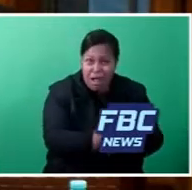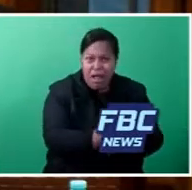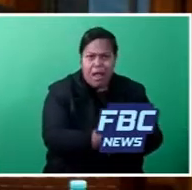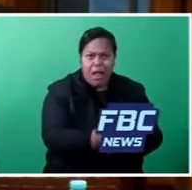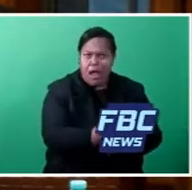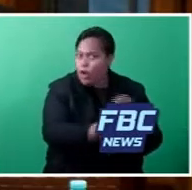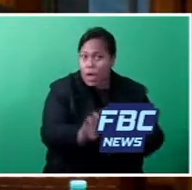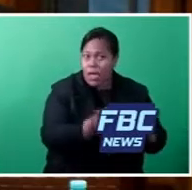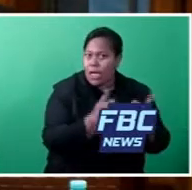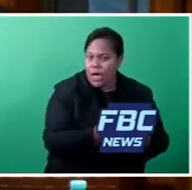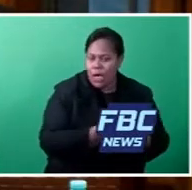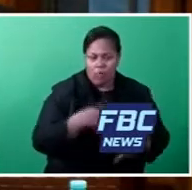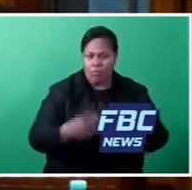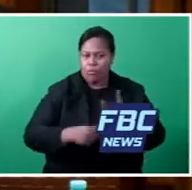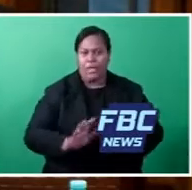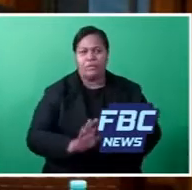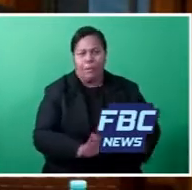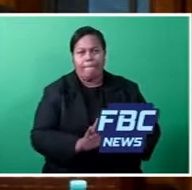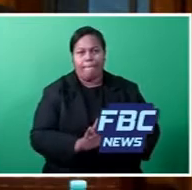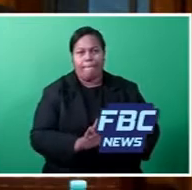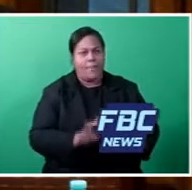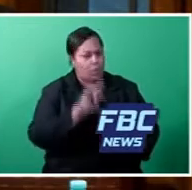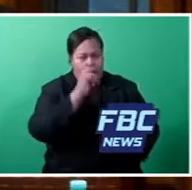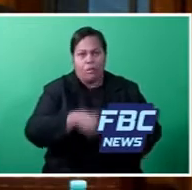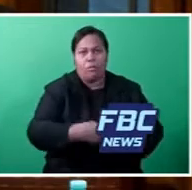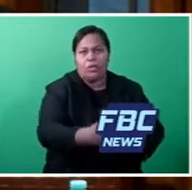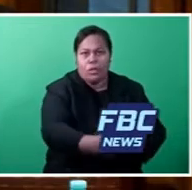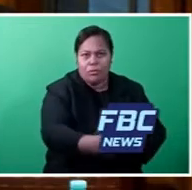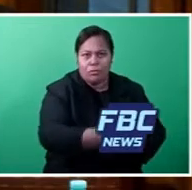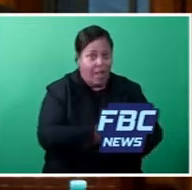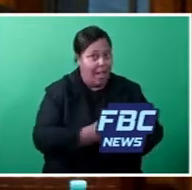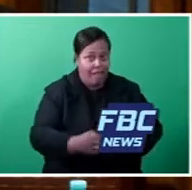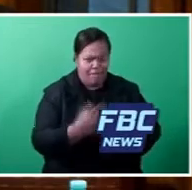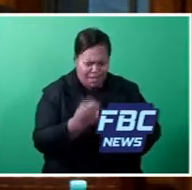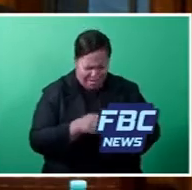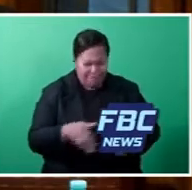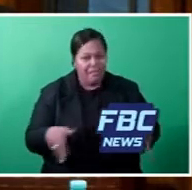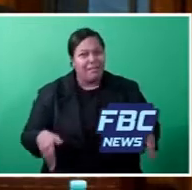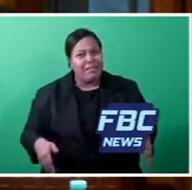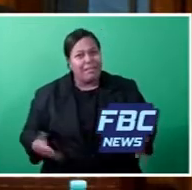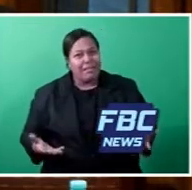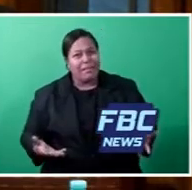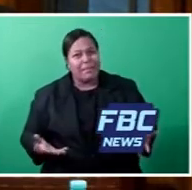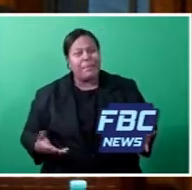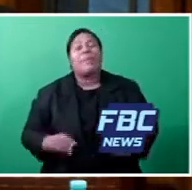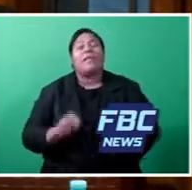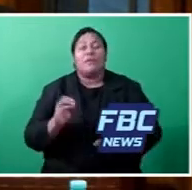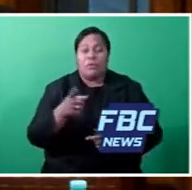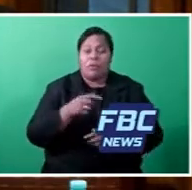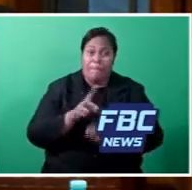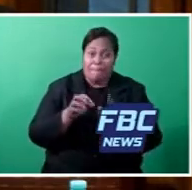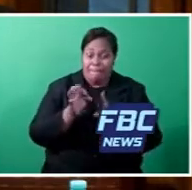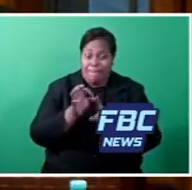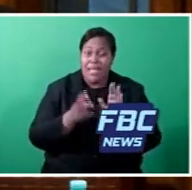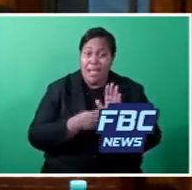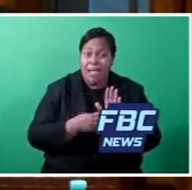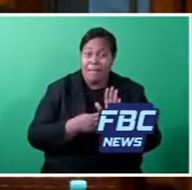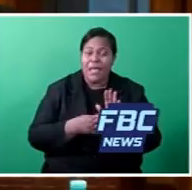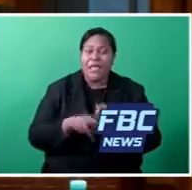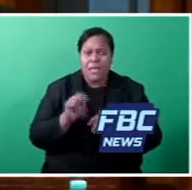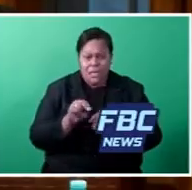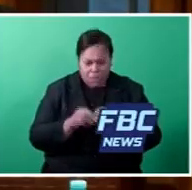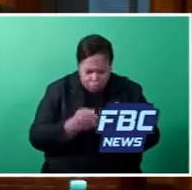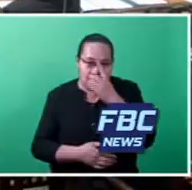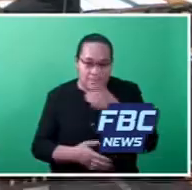there. In addition, after the landowners have given consent, the Honourable Prime Minister then designates the land before it finally goes